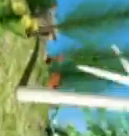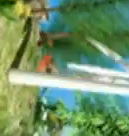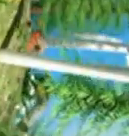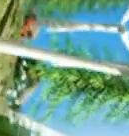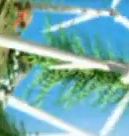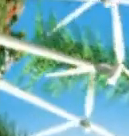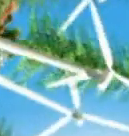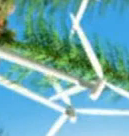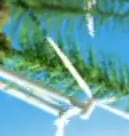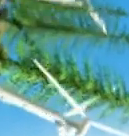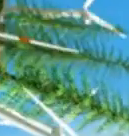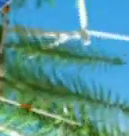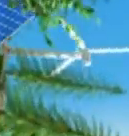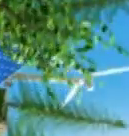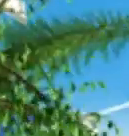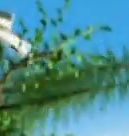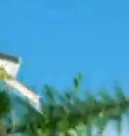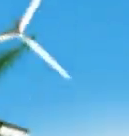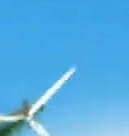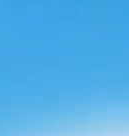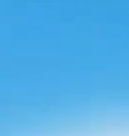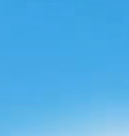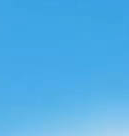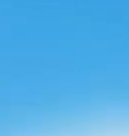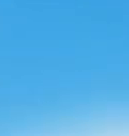He adds this is the